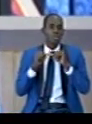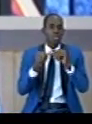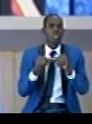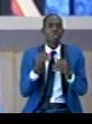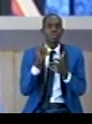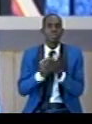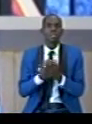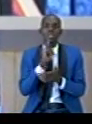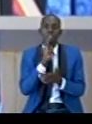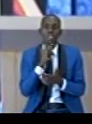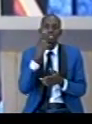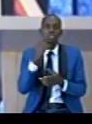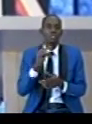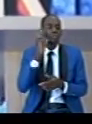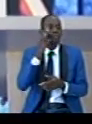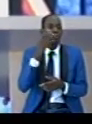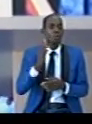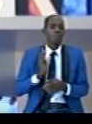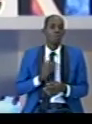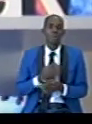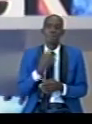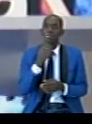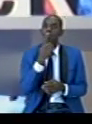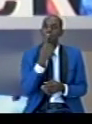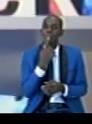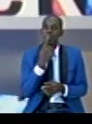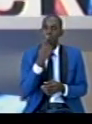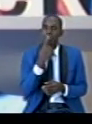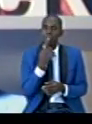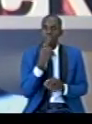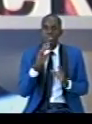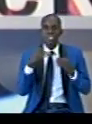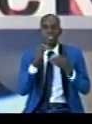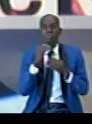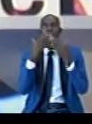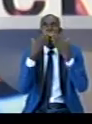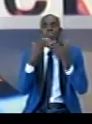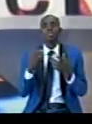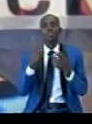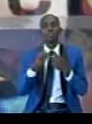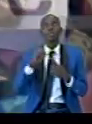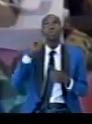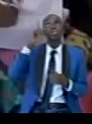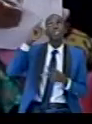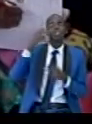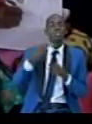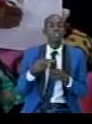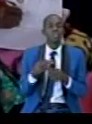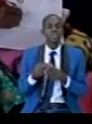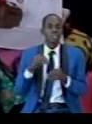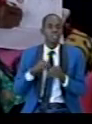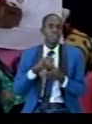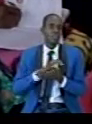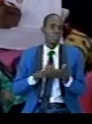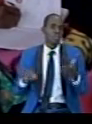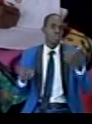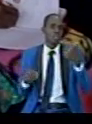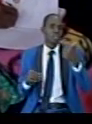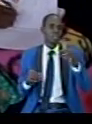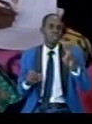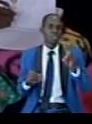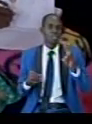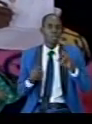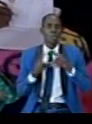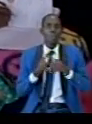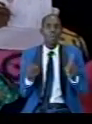lips, giving thanks unto his name. It says in verse 16, it says, but